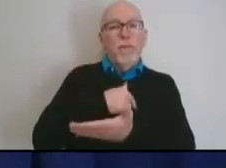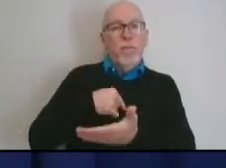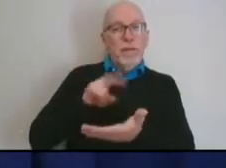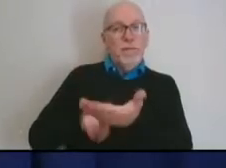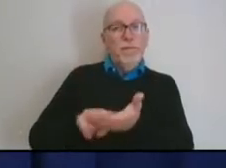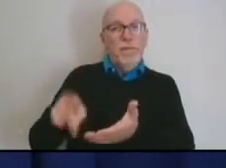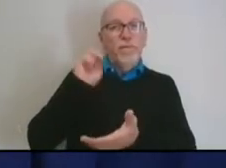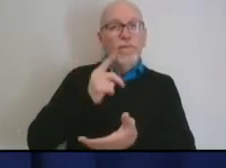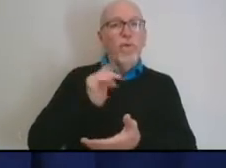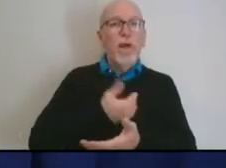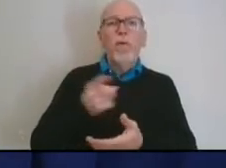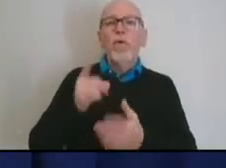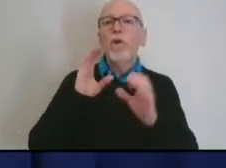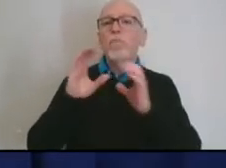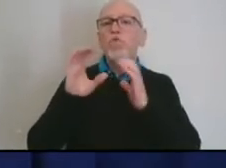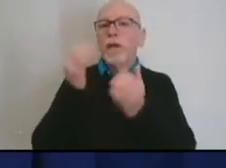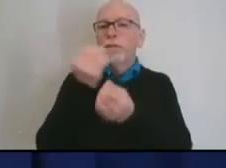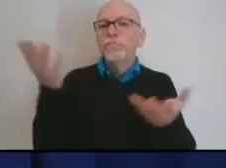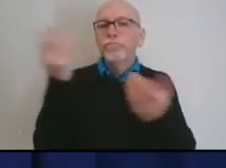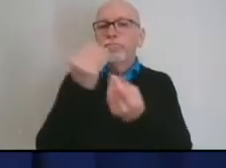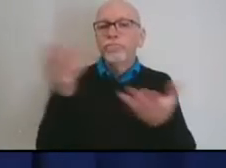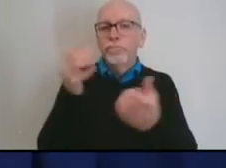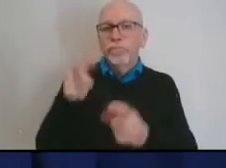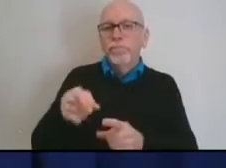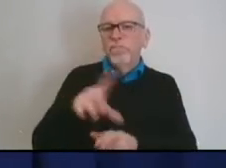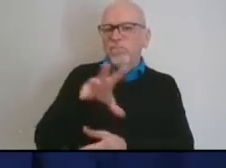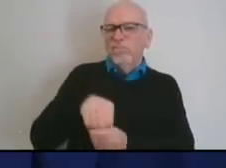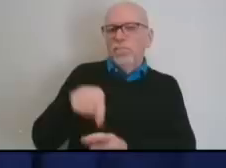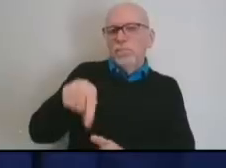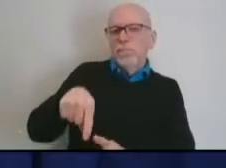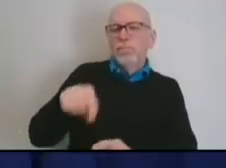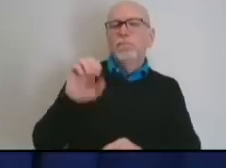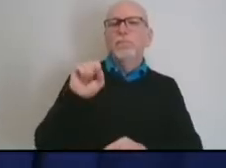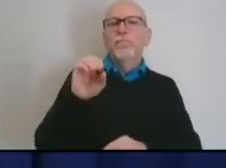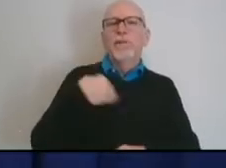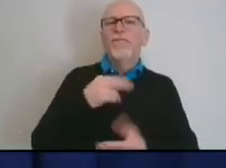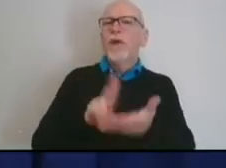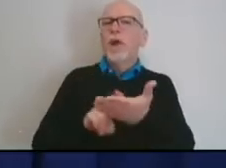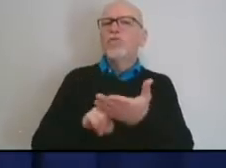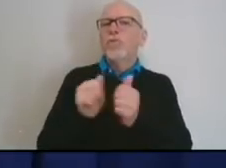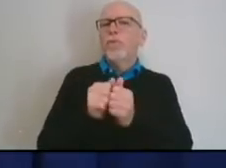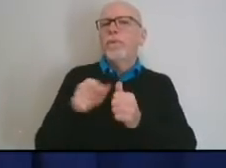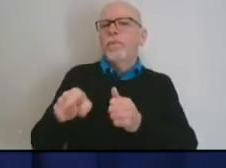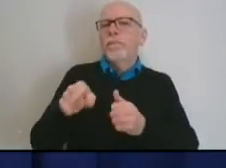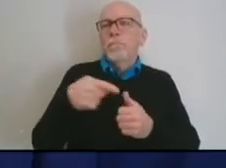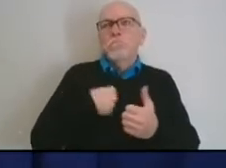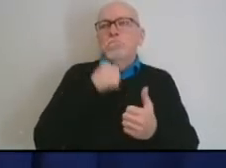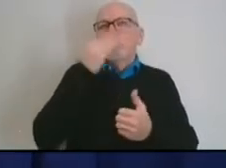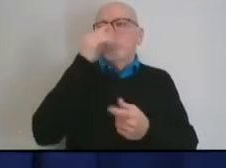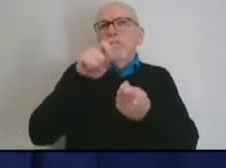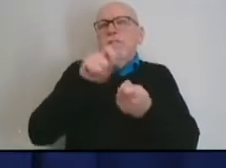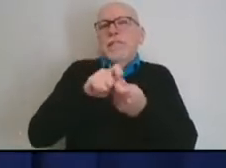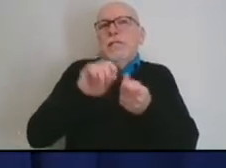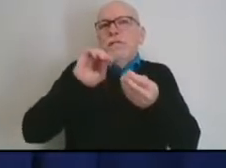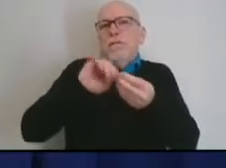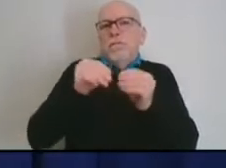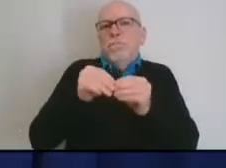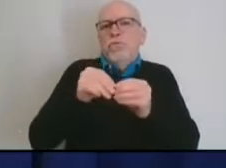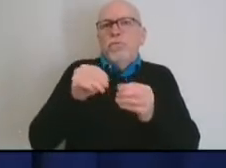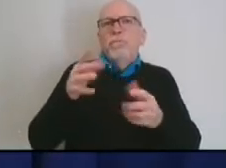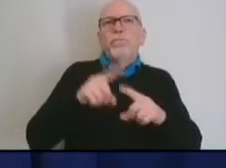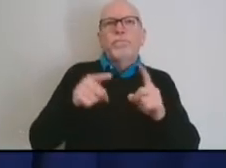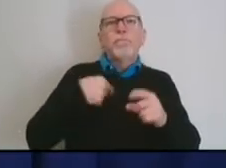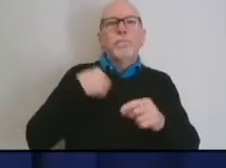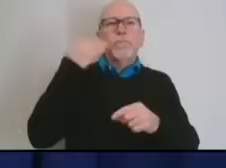our communication stuff. So there is a contract with that, which I don't know the exact number for that. I know